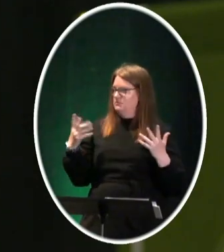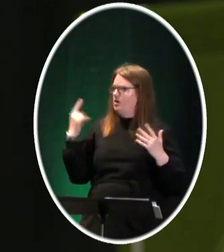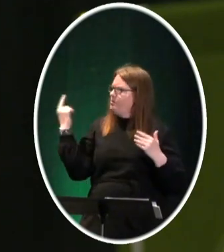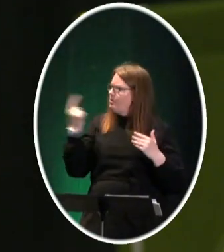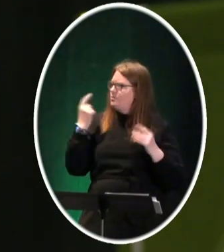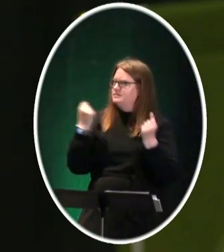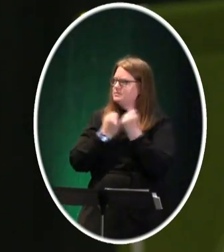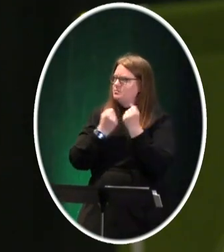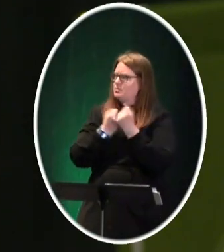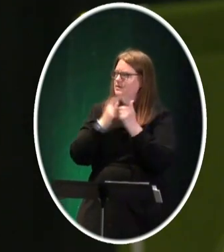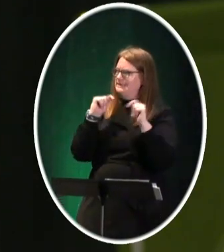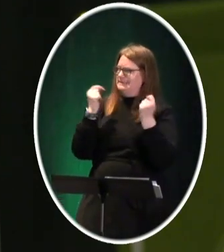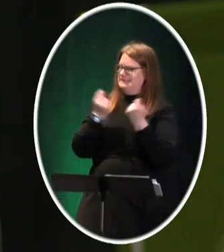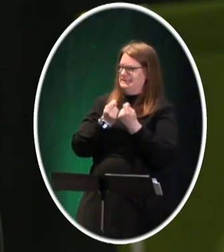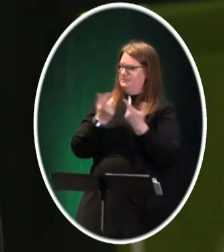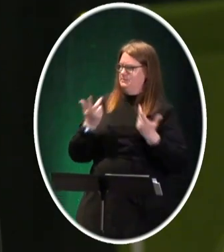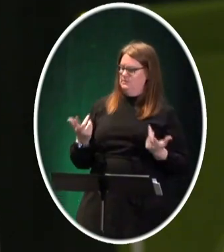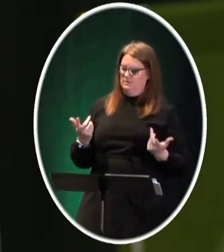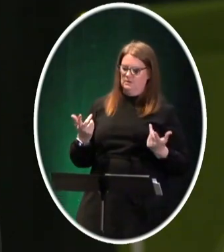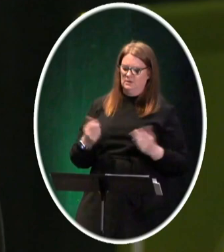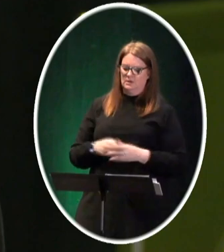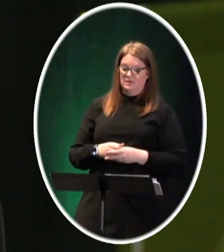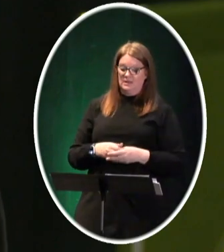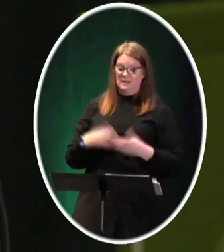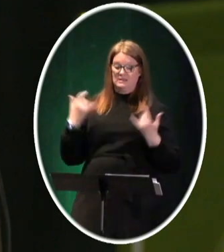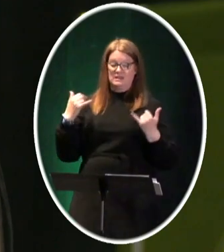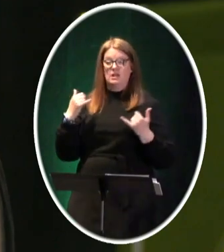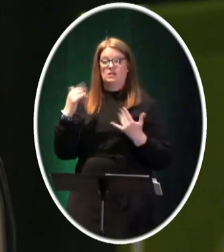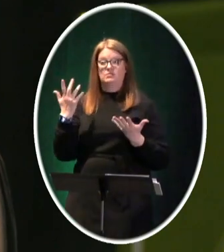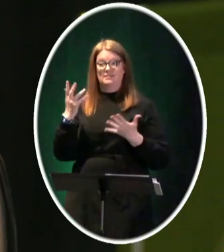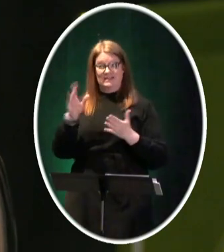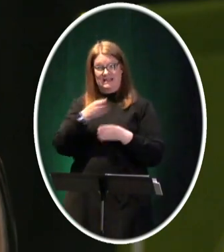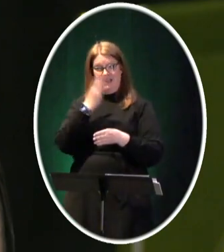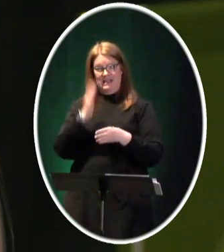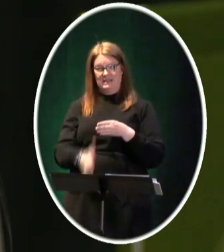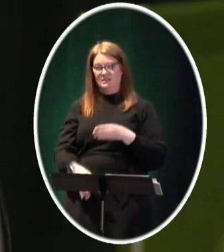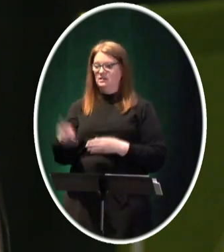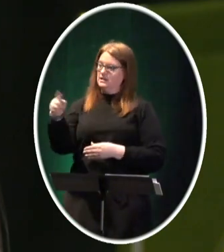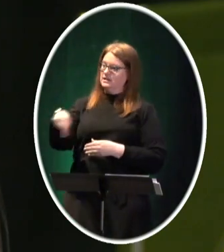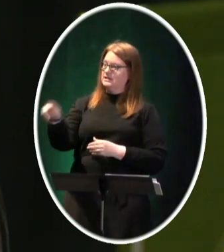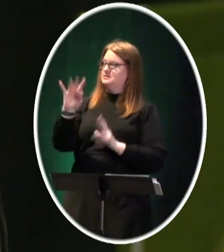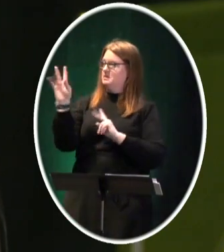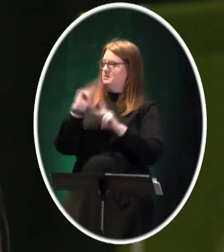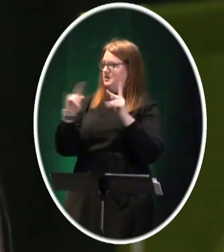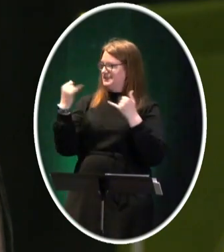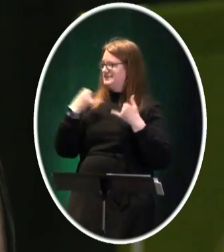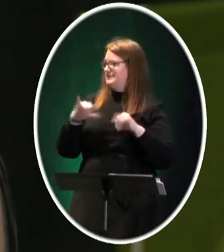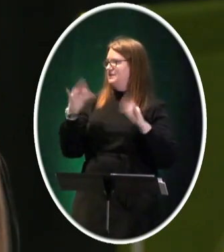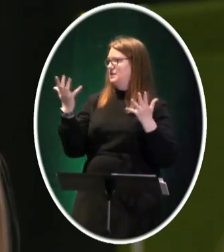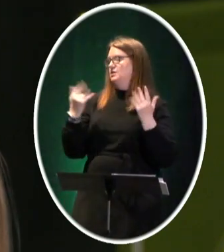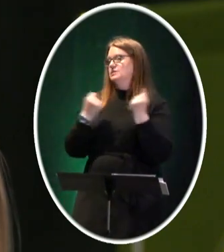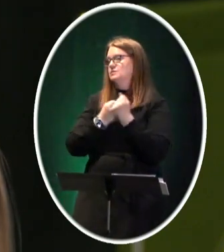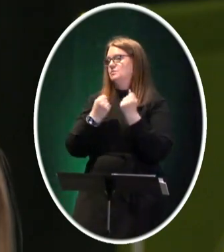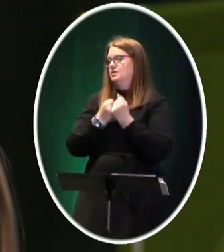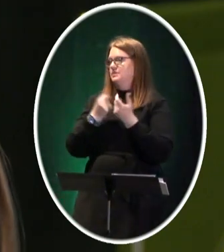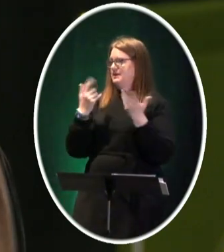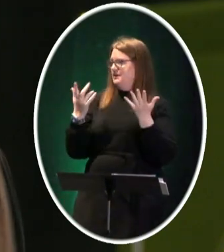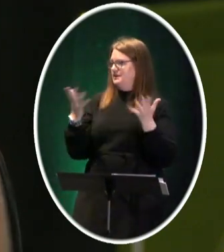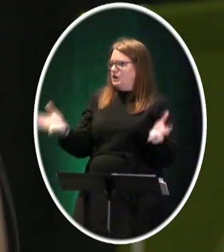the team and I. And now that those seasons have ended, these people are still here for me, supporting me and cheering me